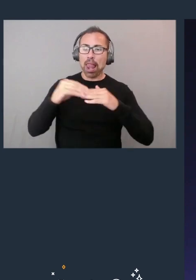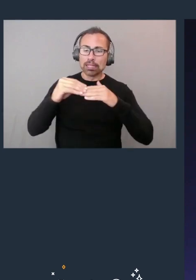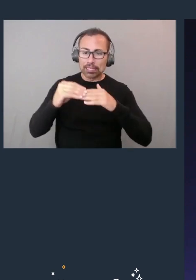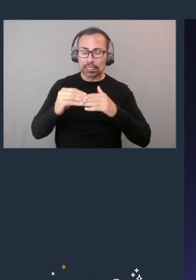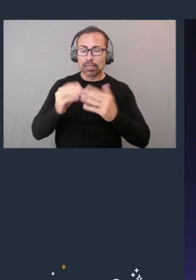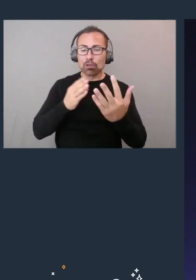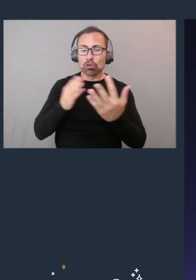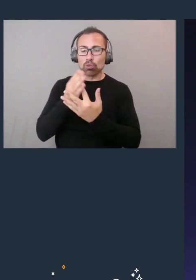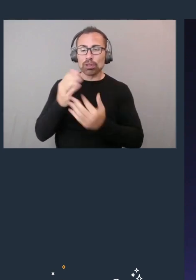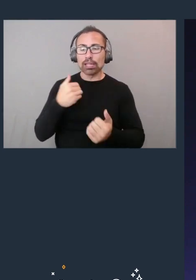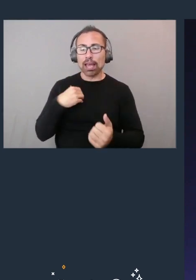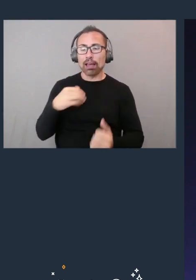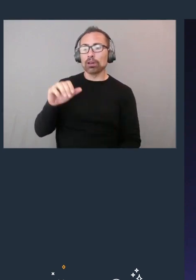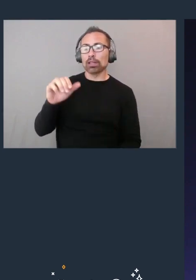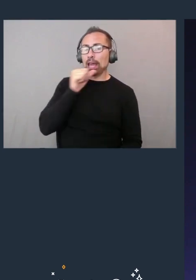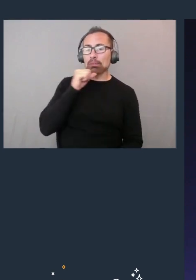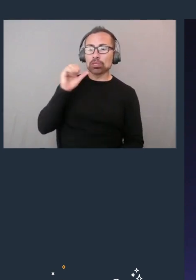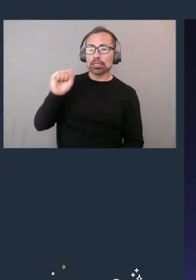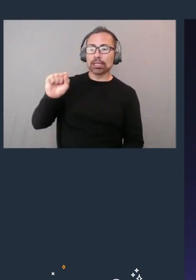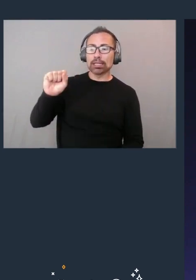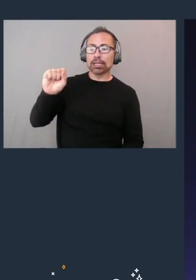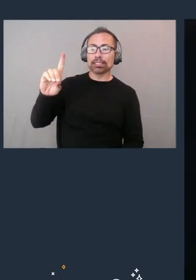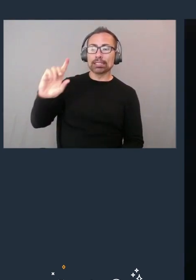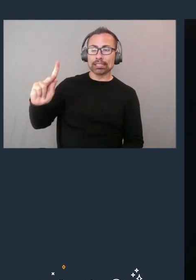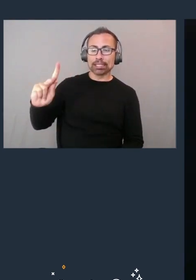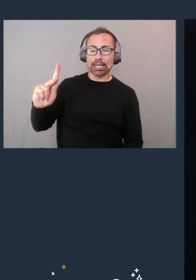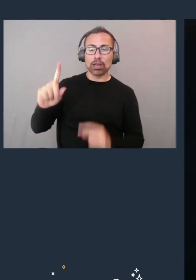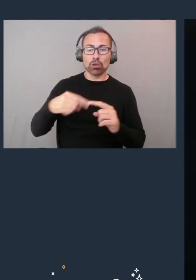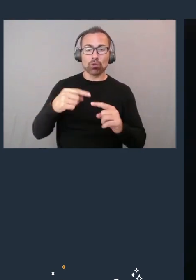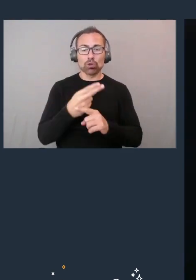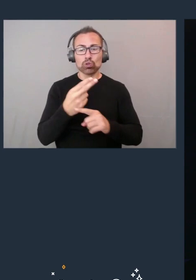AWS SDK when accessing S3 over these file APIs.